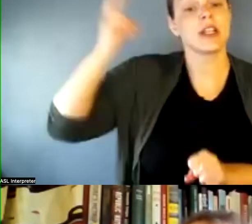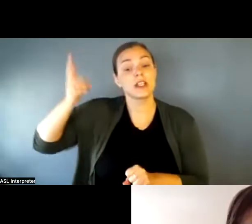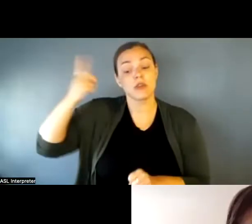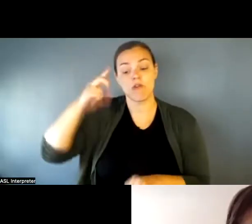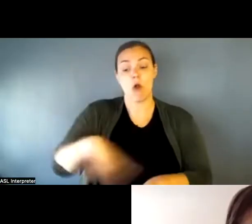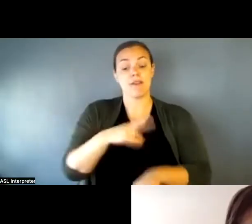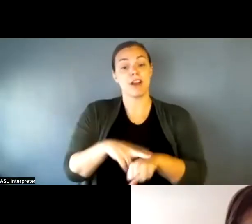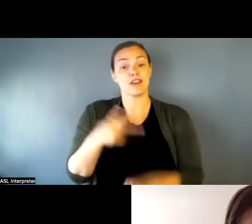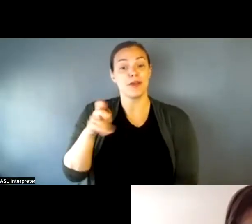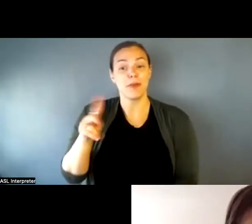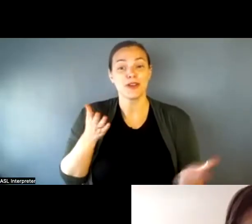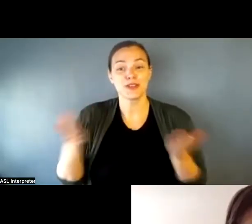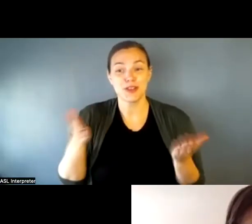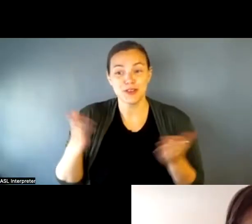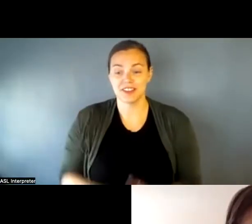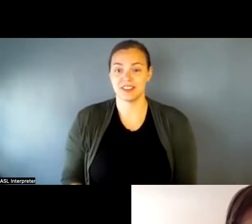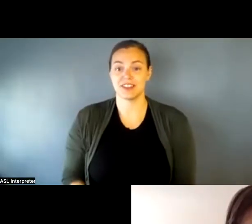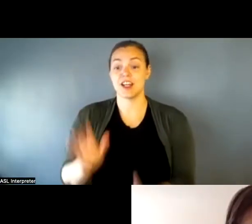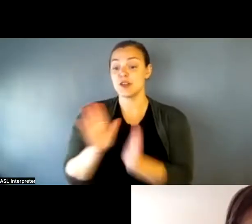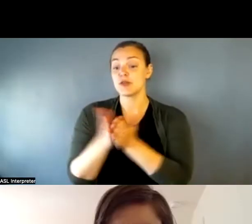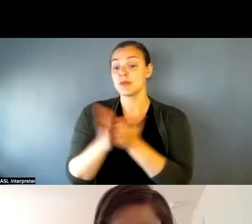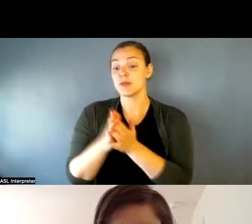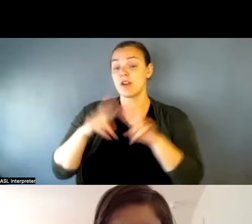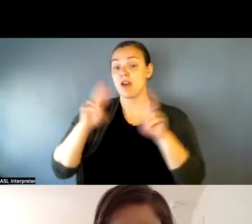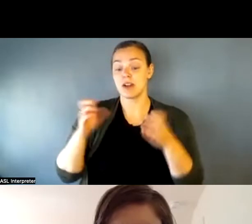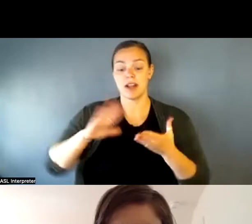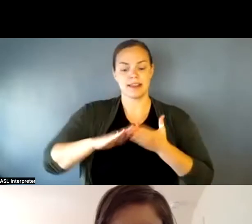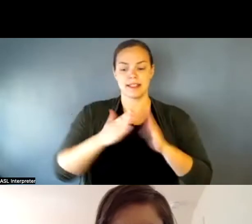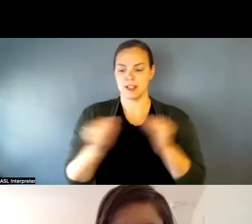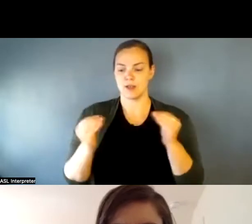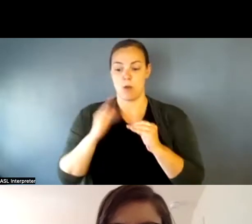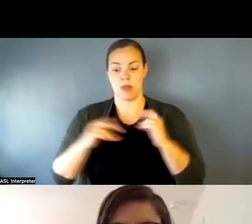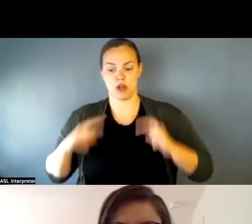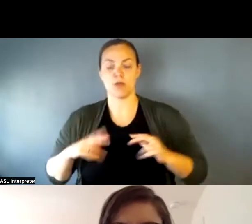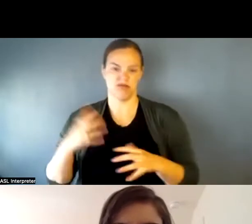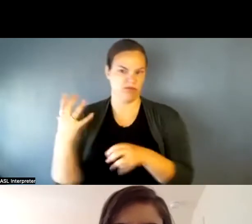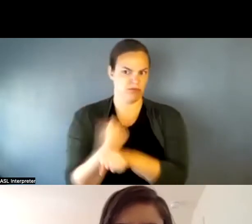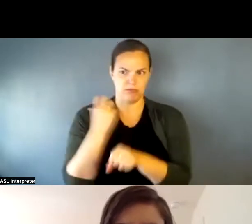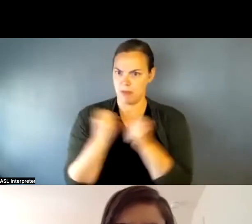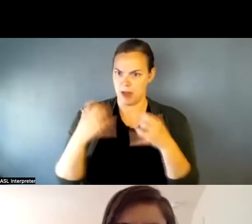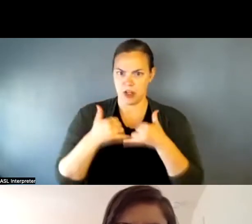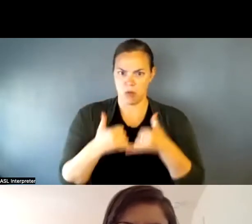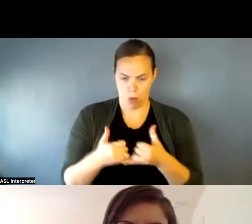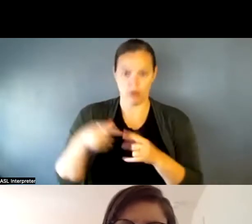Park Service. His award-winning book, The City is More Than Human, An Animal History of